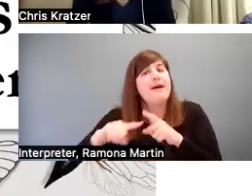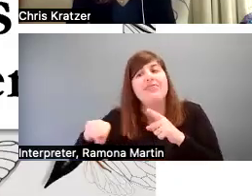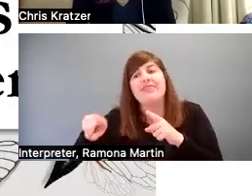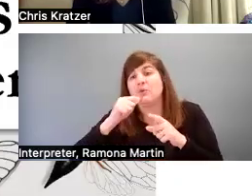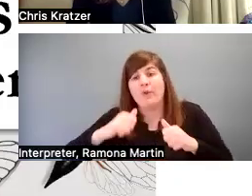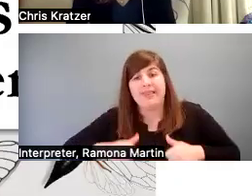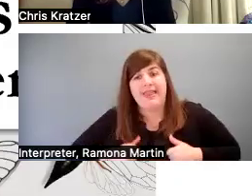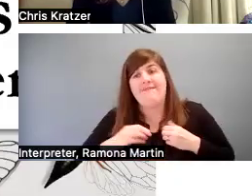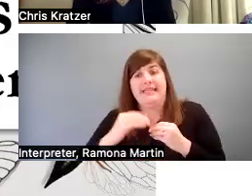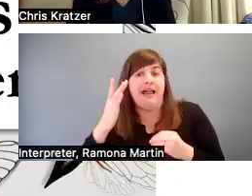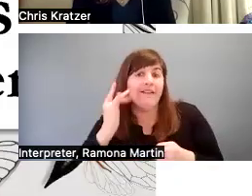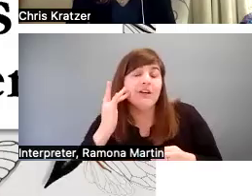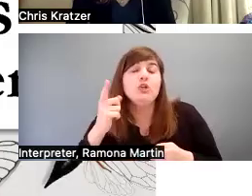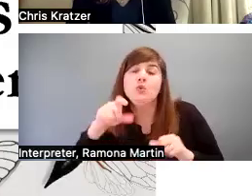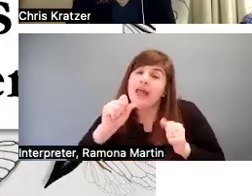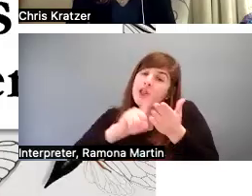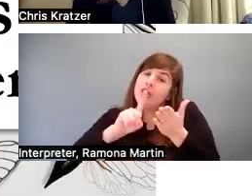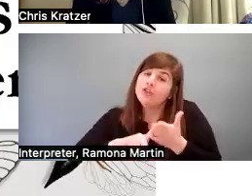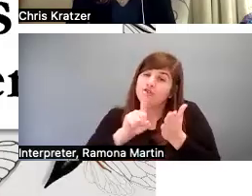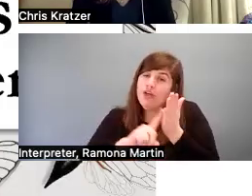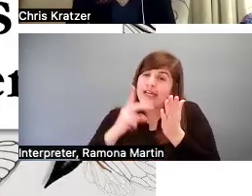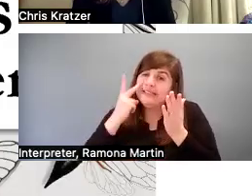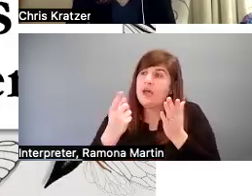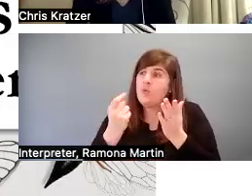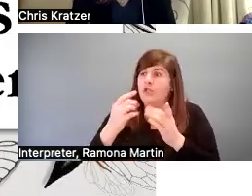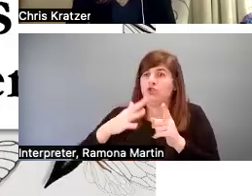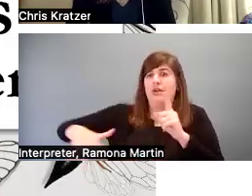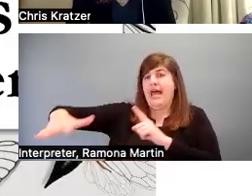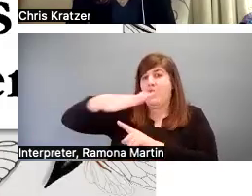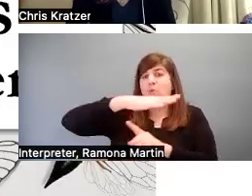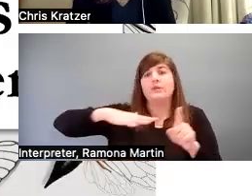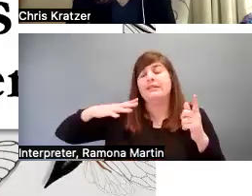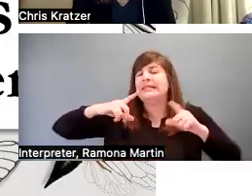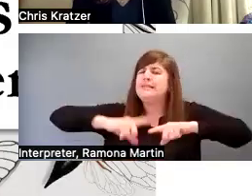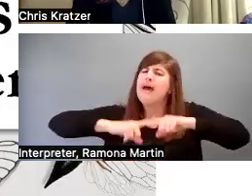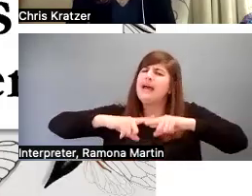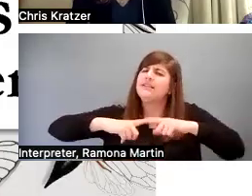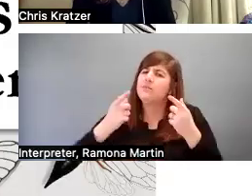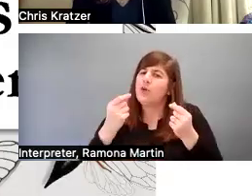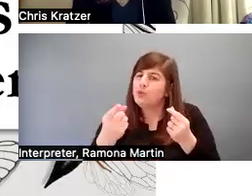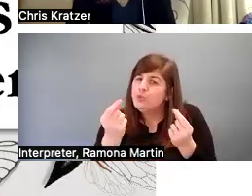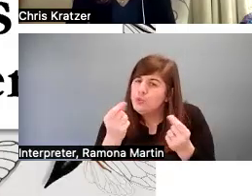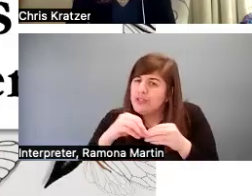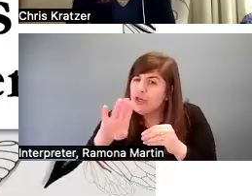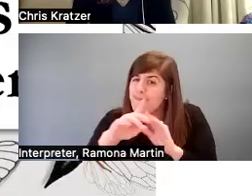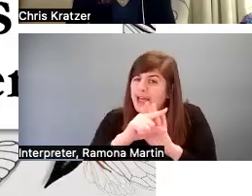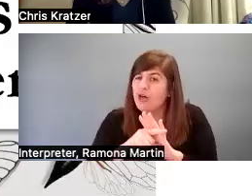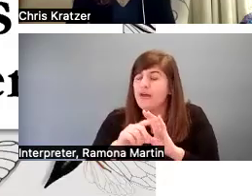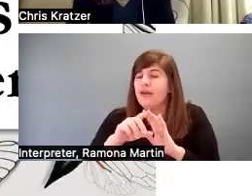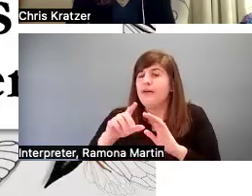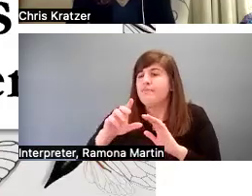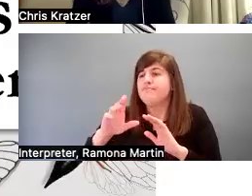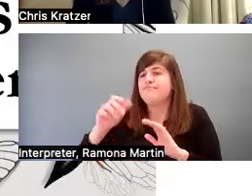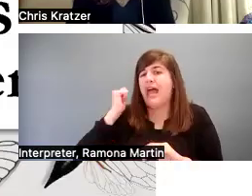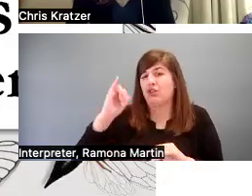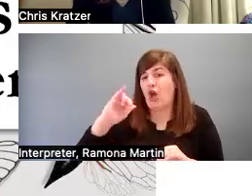like California. So you can look to see like what's around. It also kind of depends on like what you do in your backyard. I live smack in the middle of the